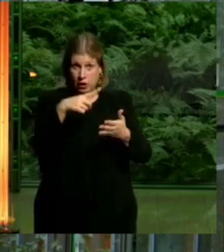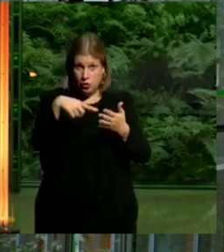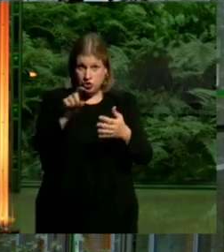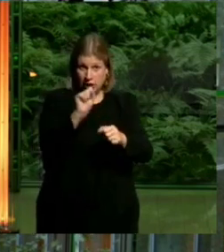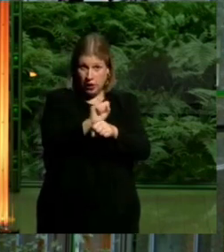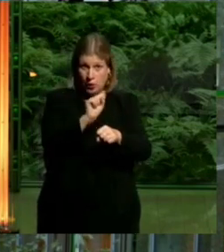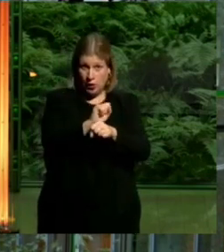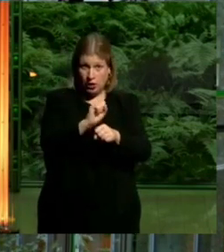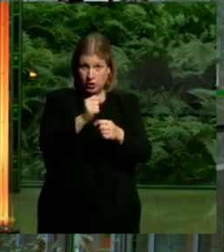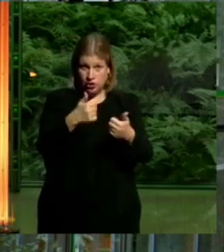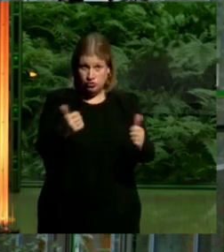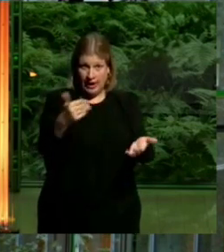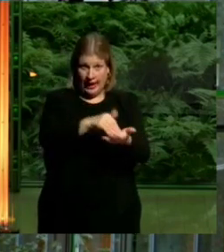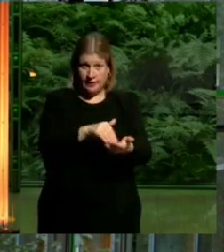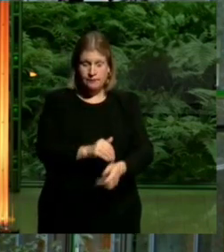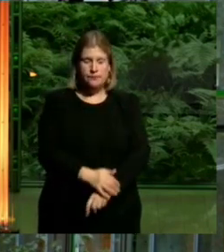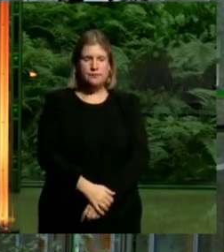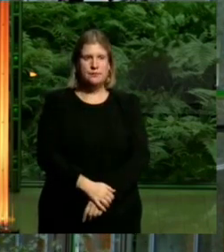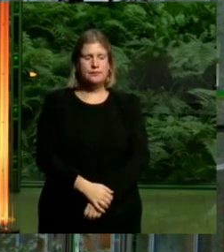retry?